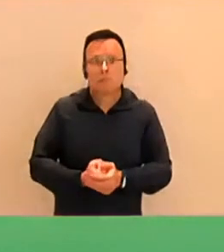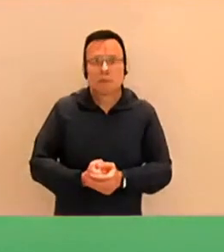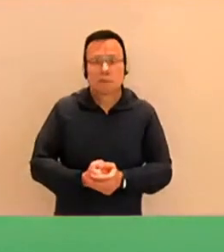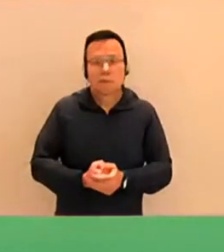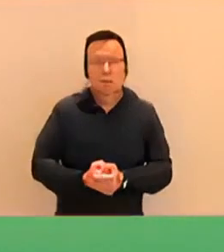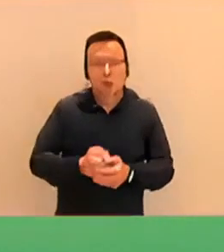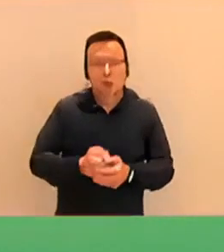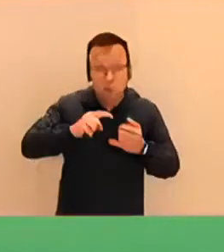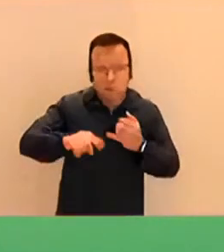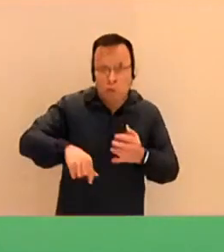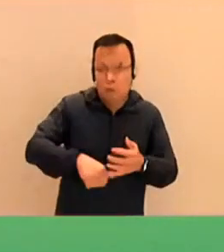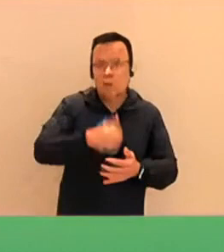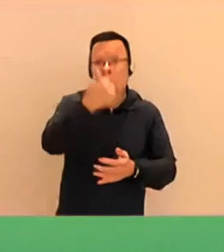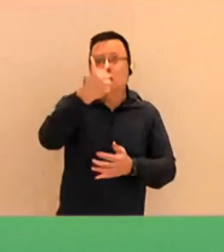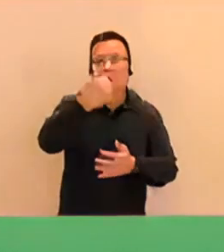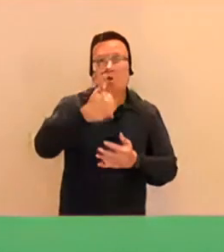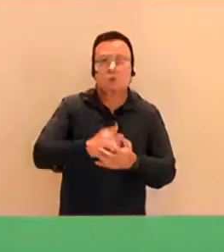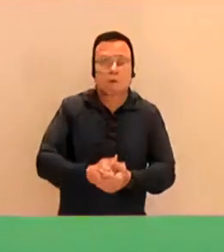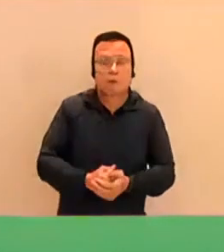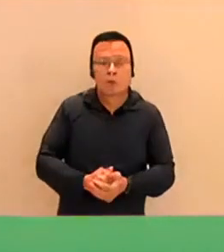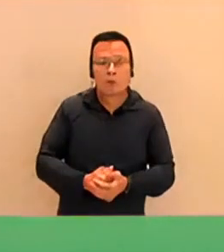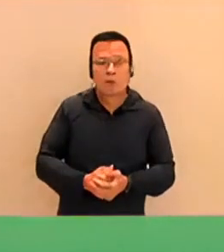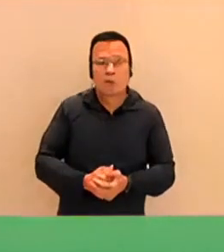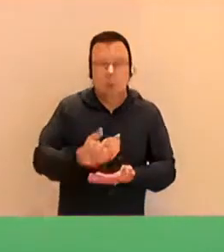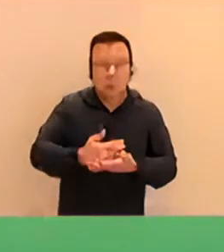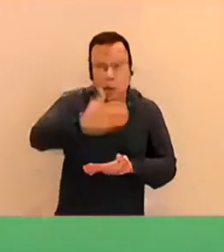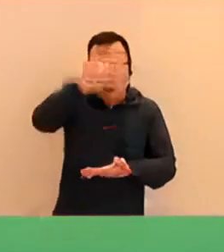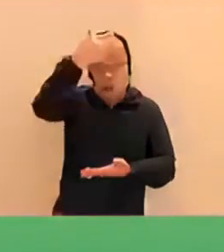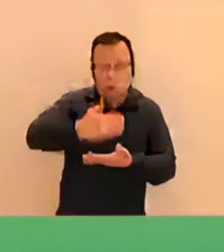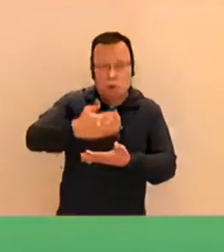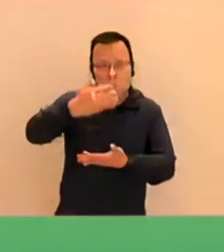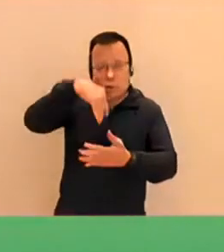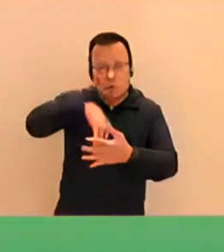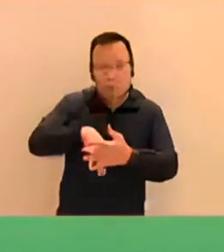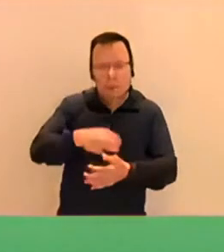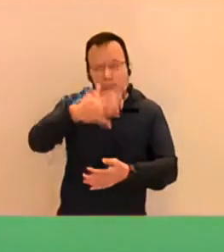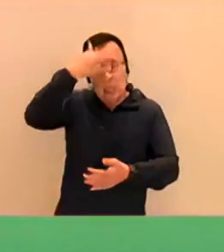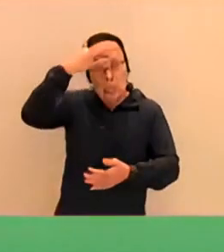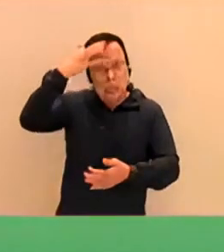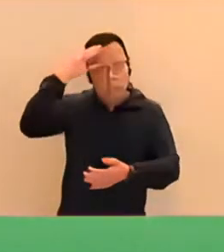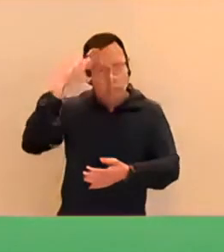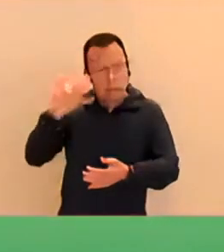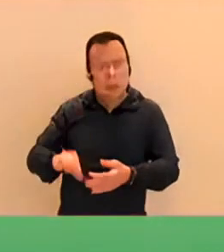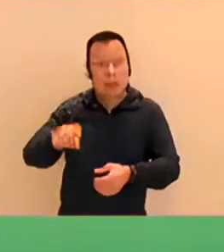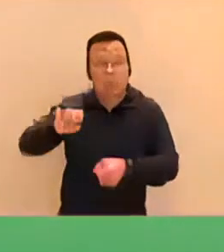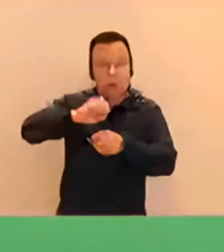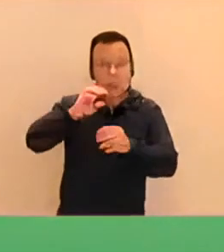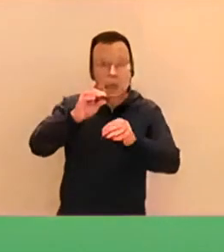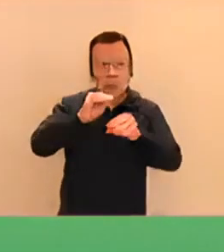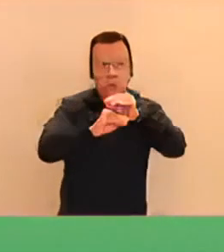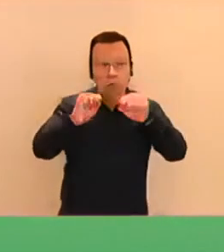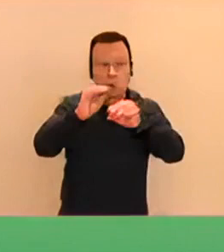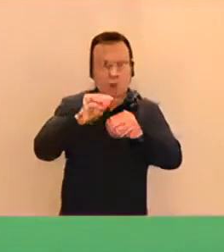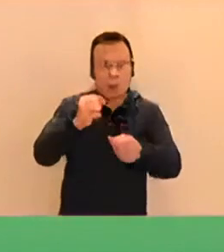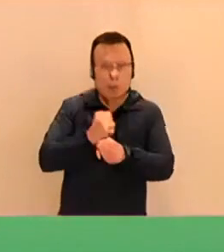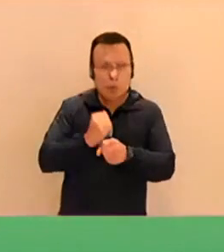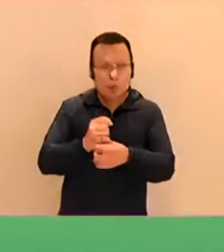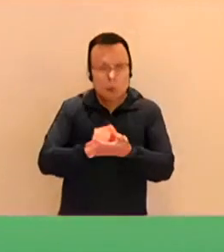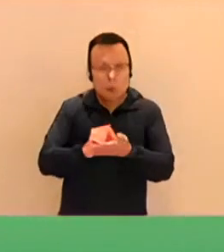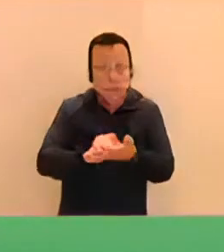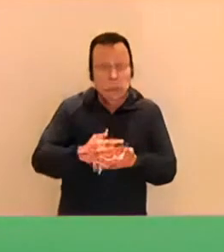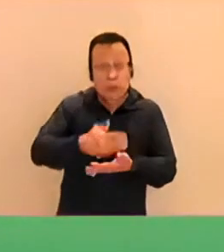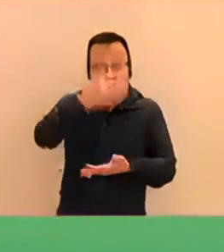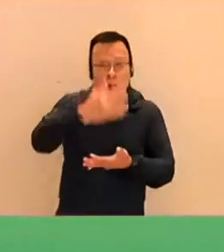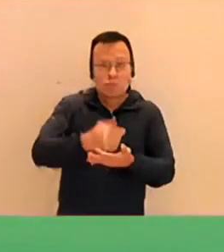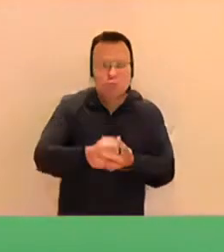this summer, this building, after retrofitting, it's an office building. After retrocommissioning and retrofitting, we install